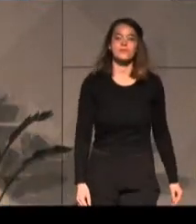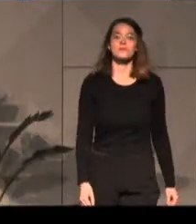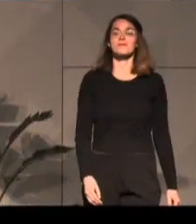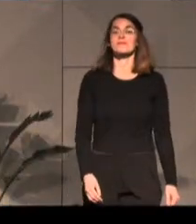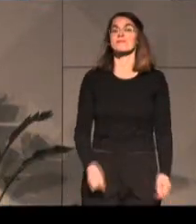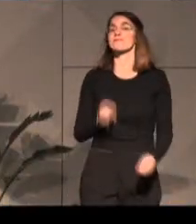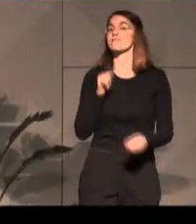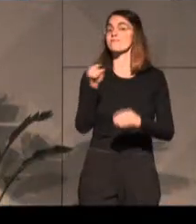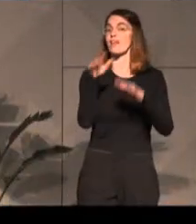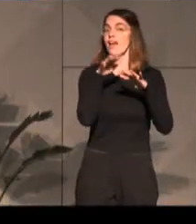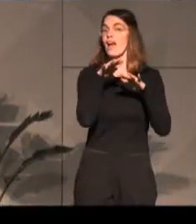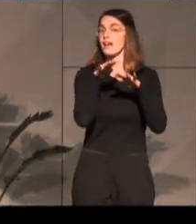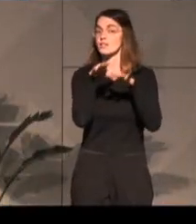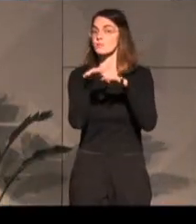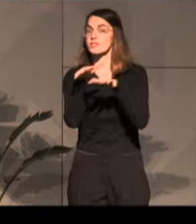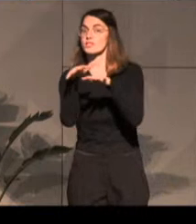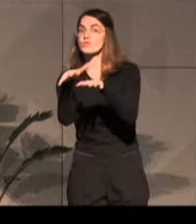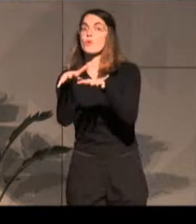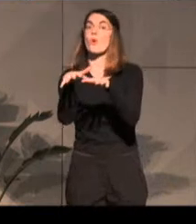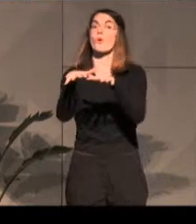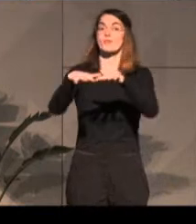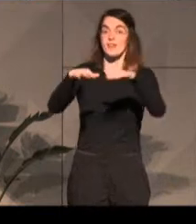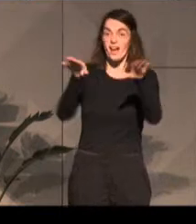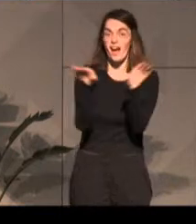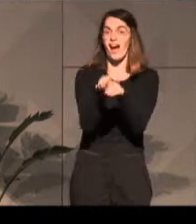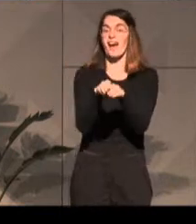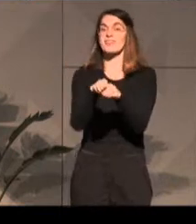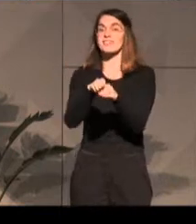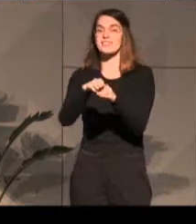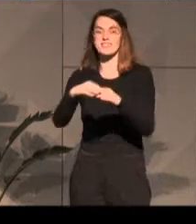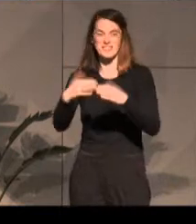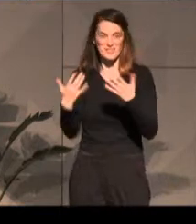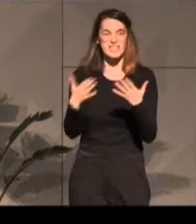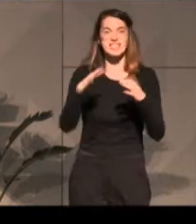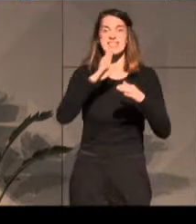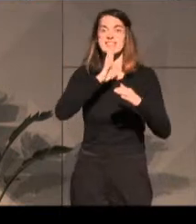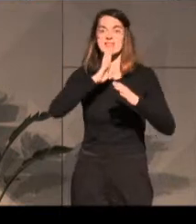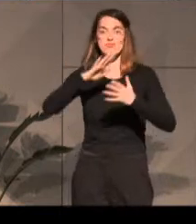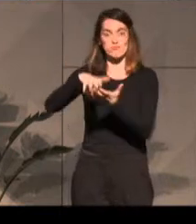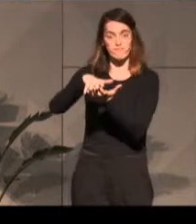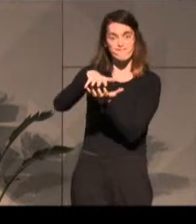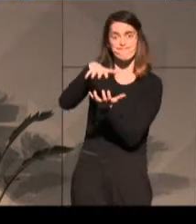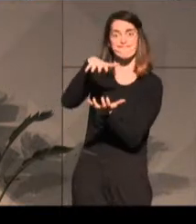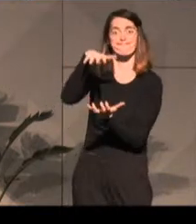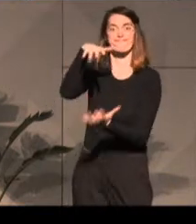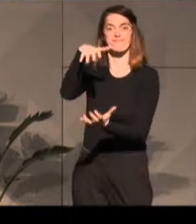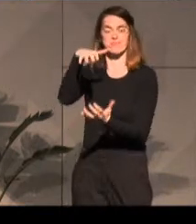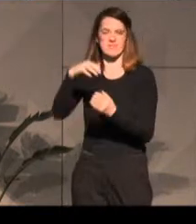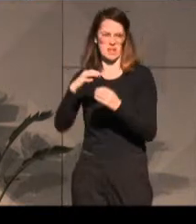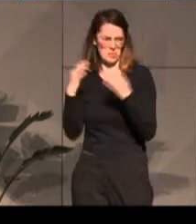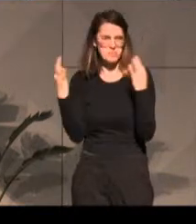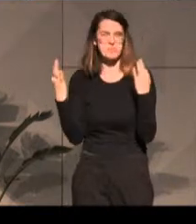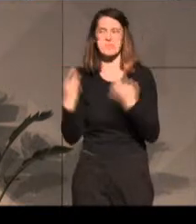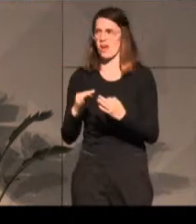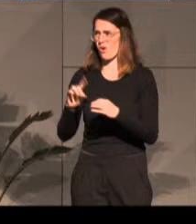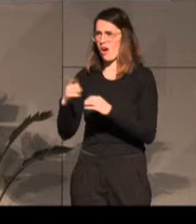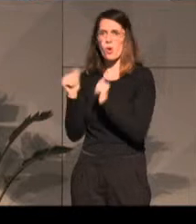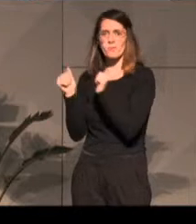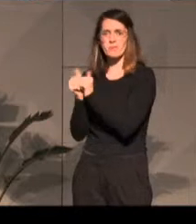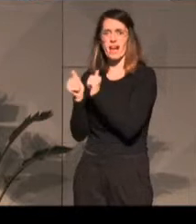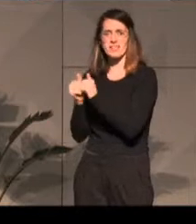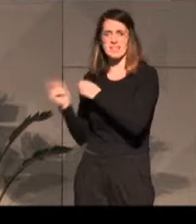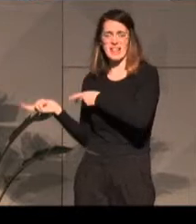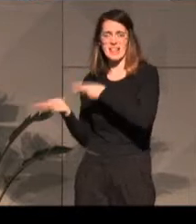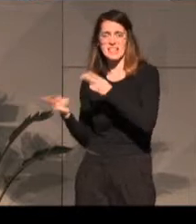the beginning, the ice was thin enough, and at the end it was thin enough again. We were supplied by our partner icebreaks. We needed